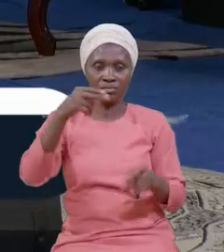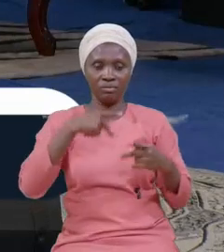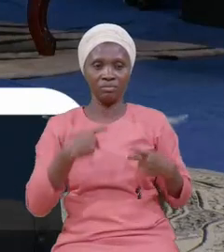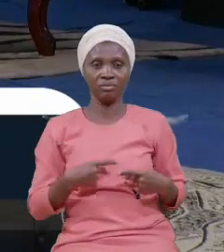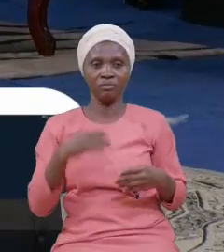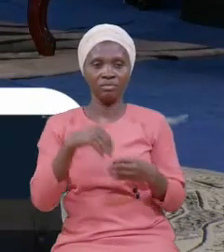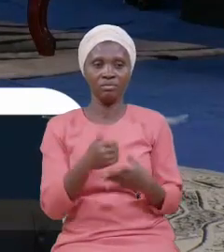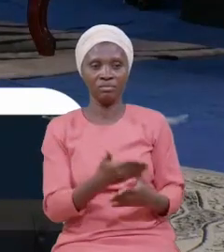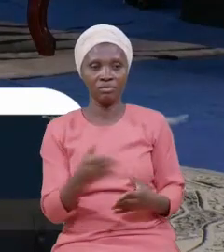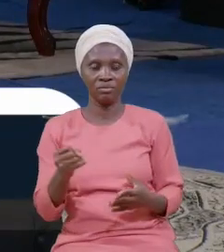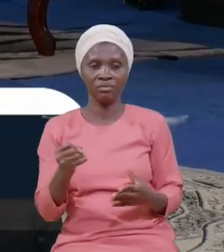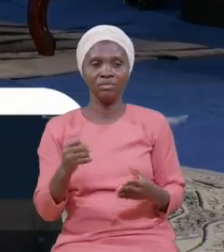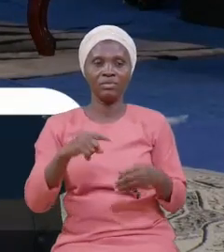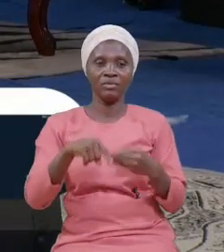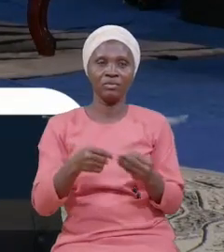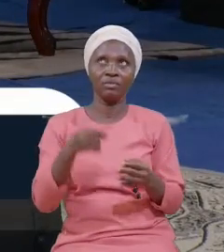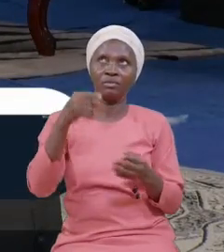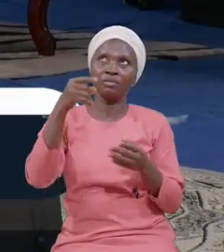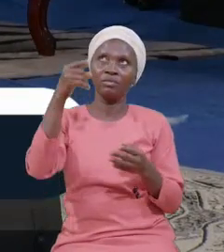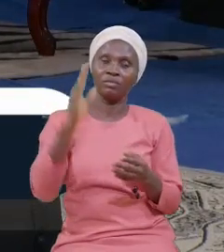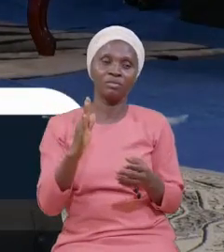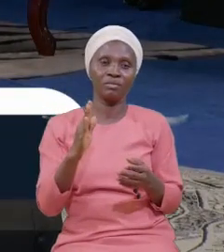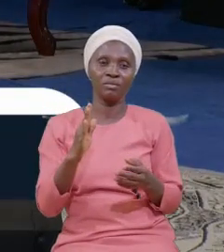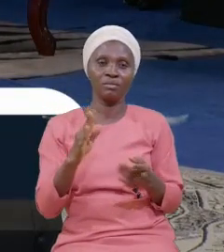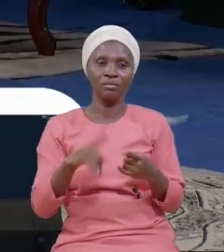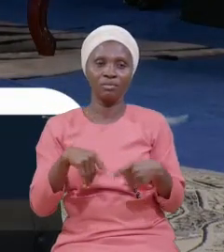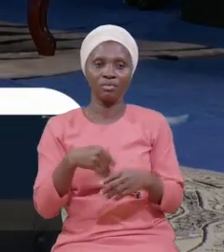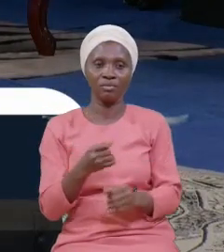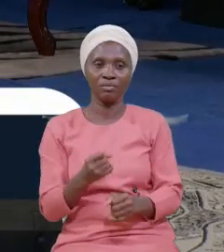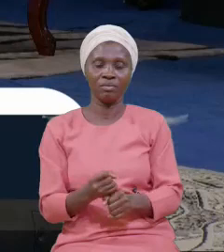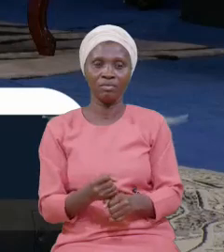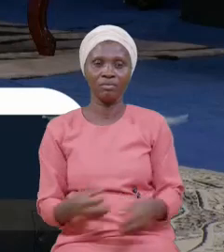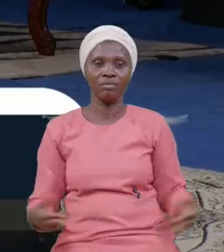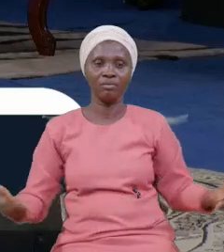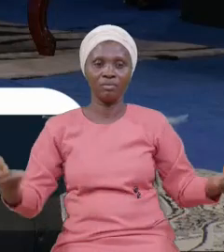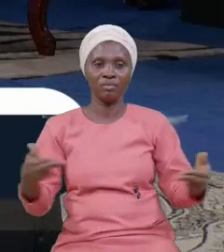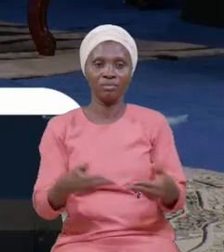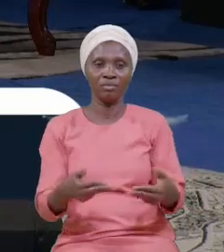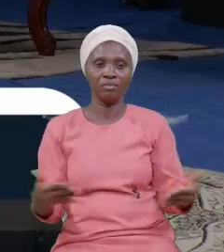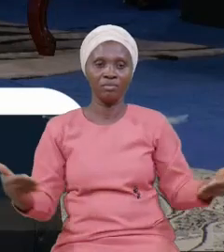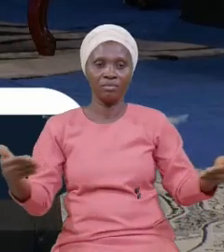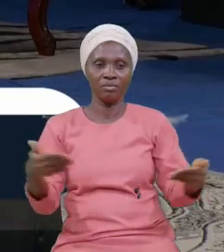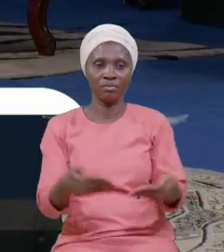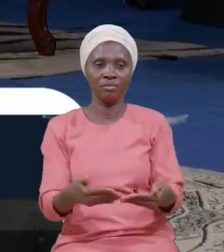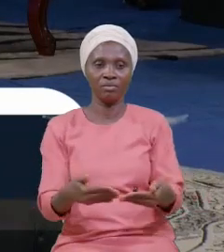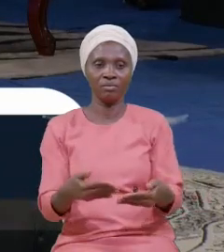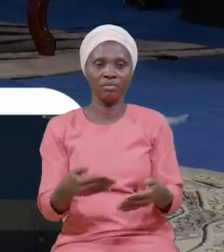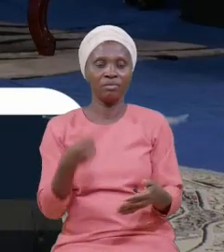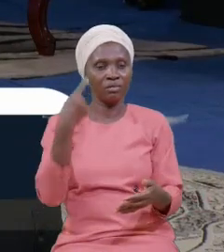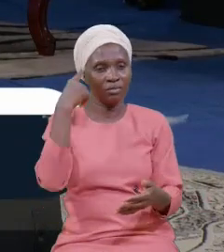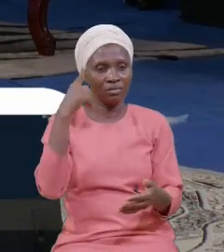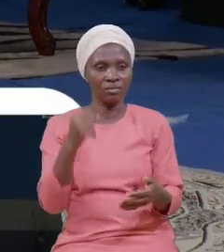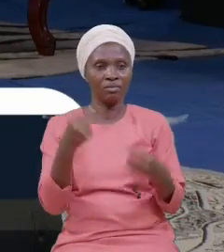pertaining to God, to make reconciliation for the sins of the people. Look at